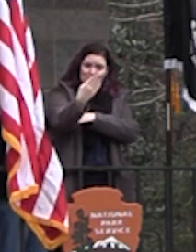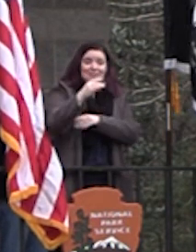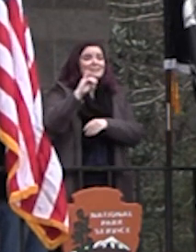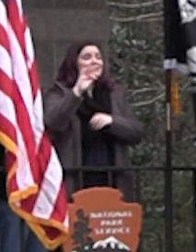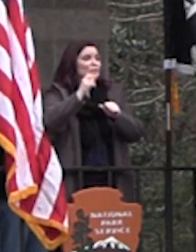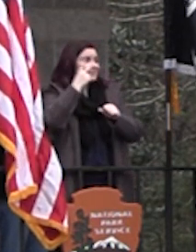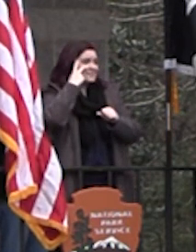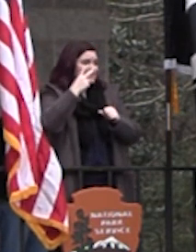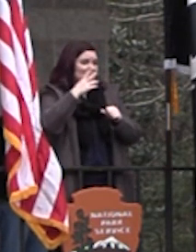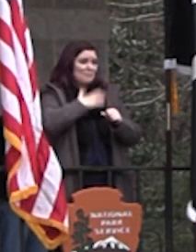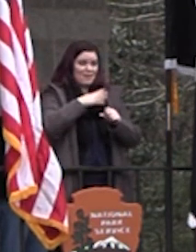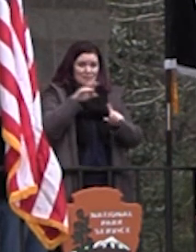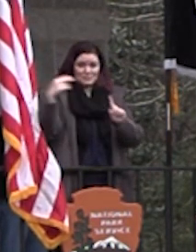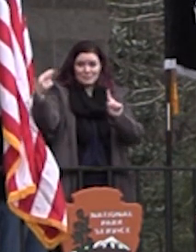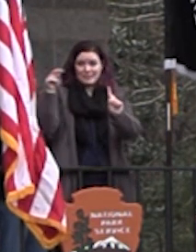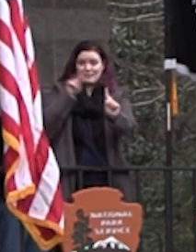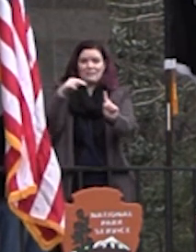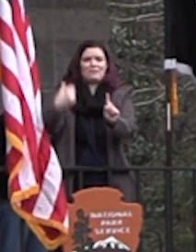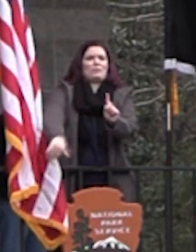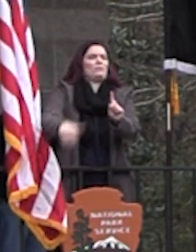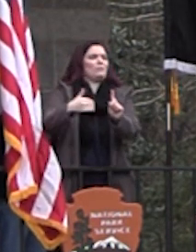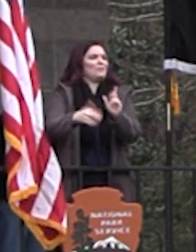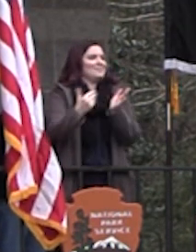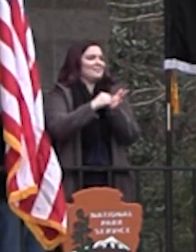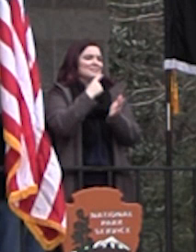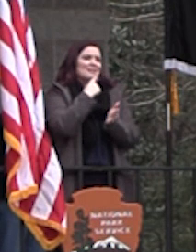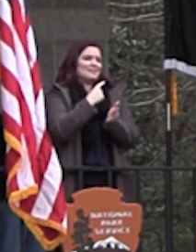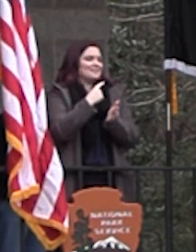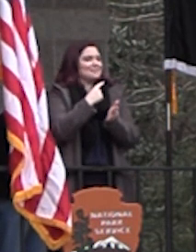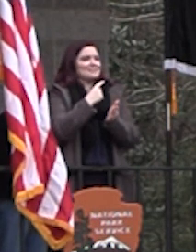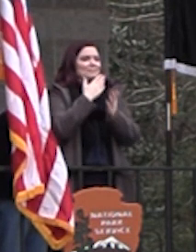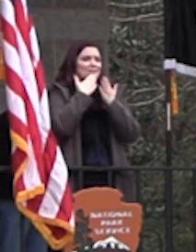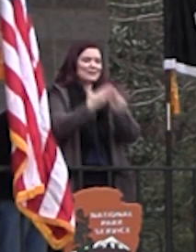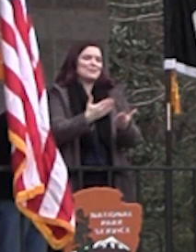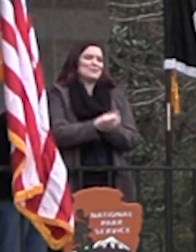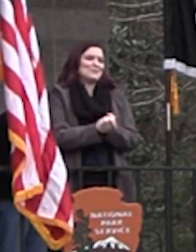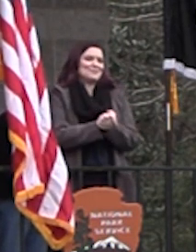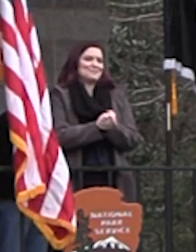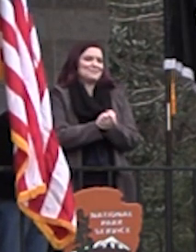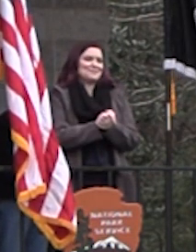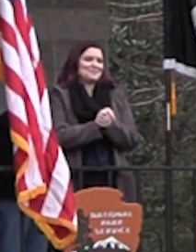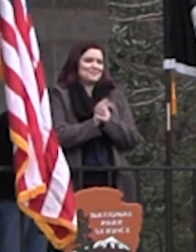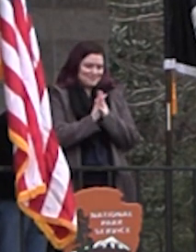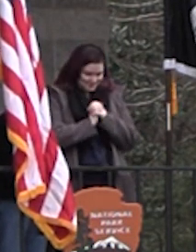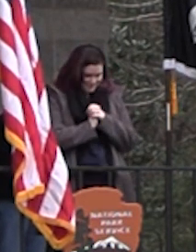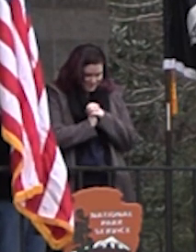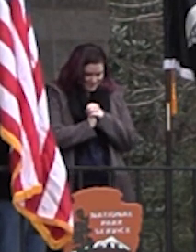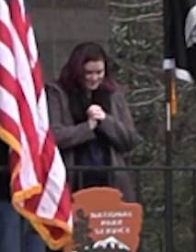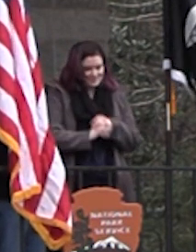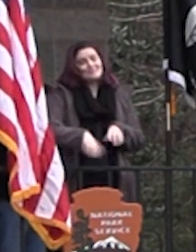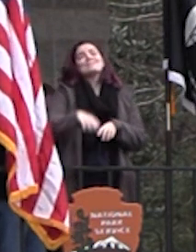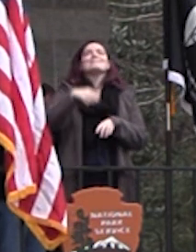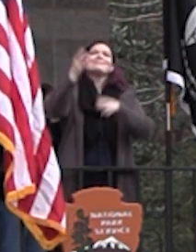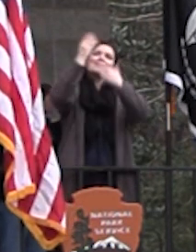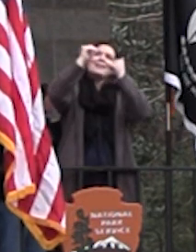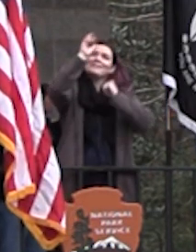could see what I see from this position, I again say thank you. Let us pray. Gracious Heavenly Father, thank